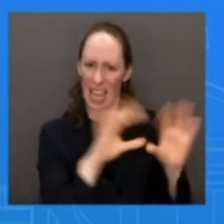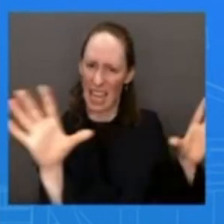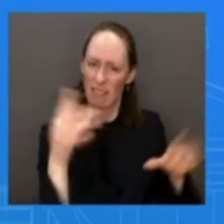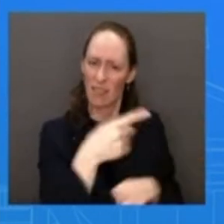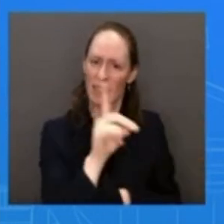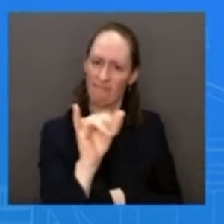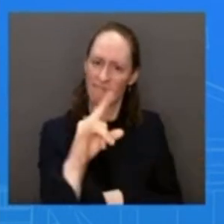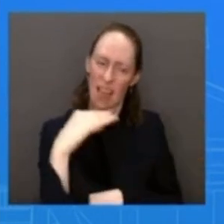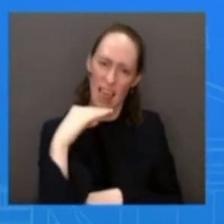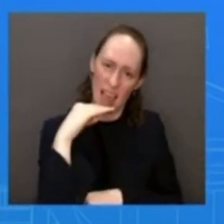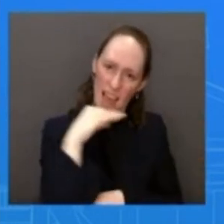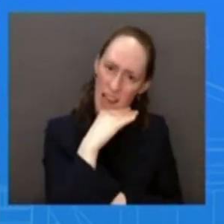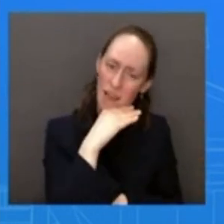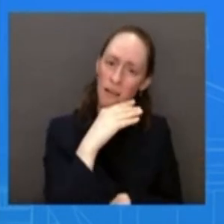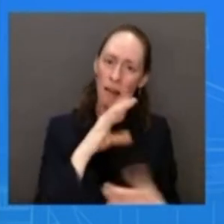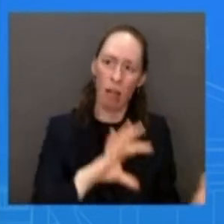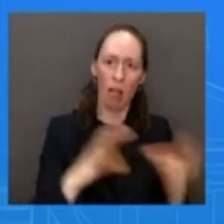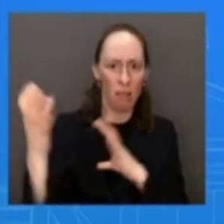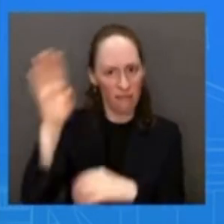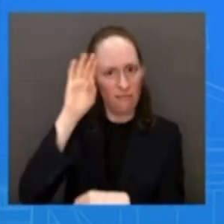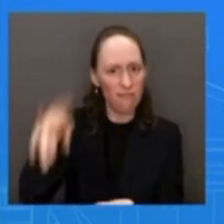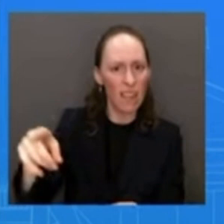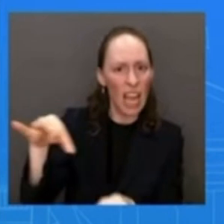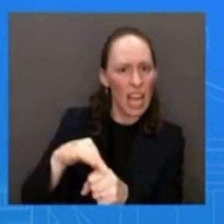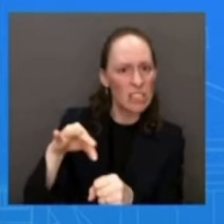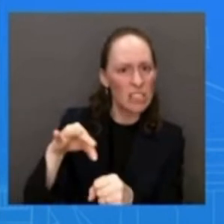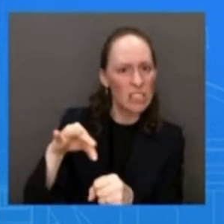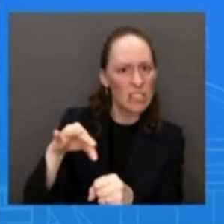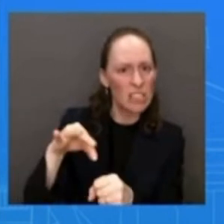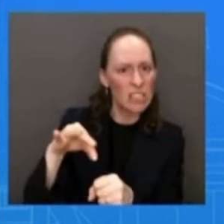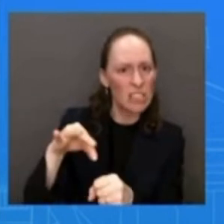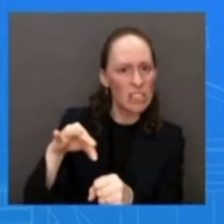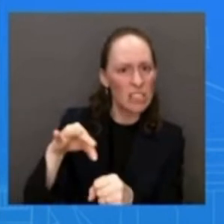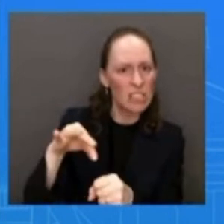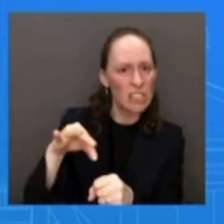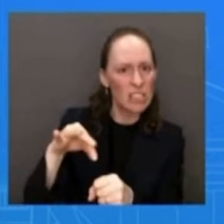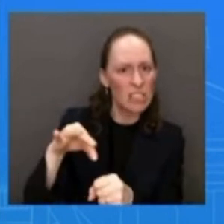anecdotes. So, but do you have a reaction to that? Yeah, I do have a reaction. Look, we agree with the